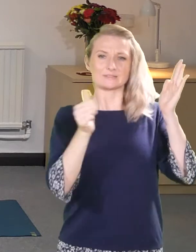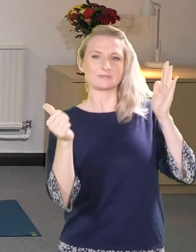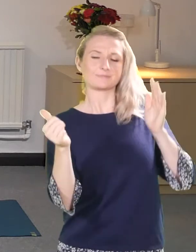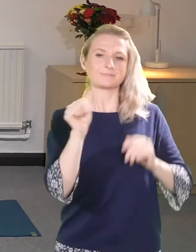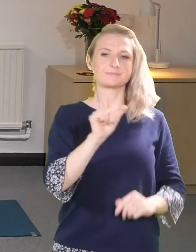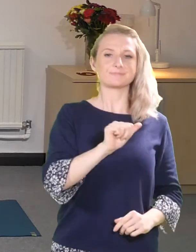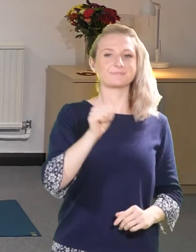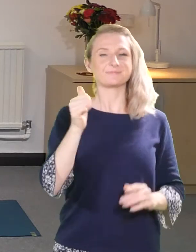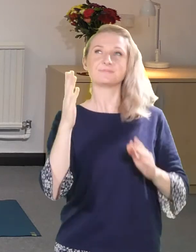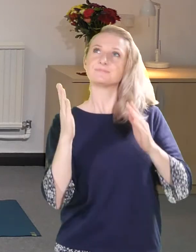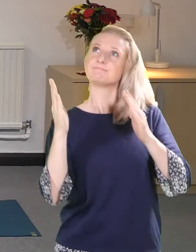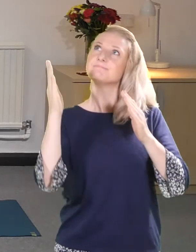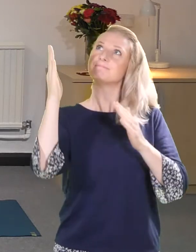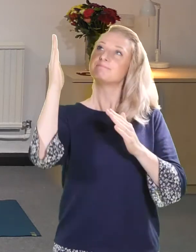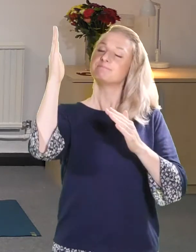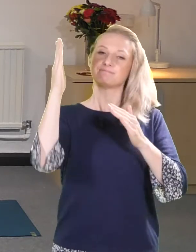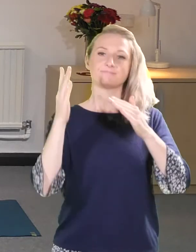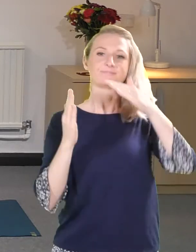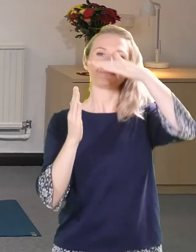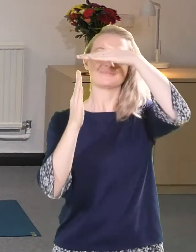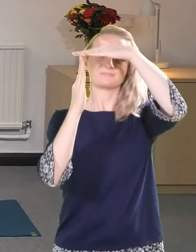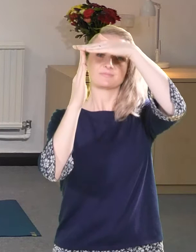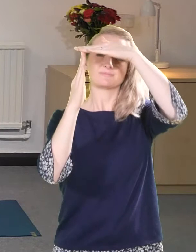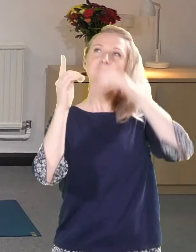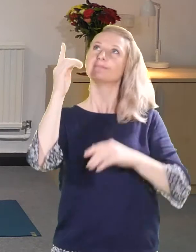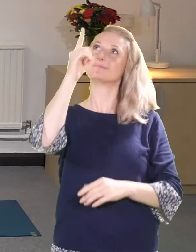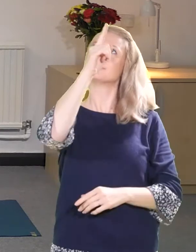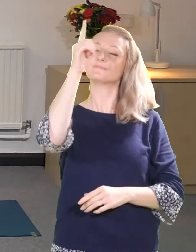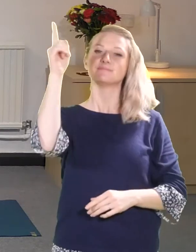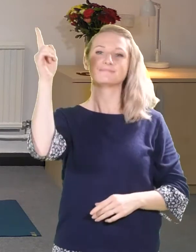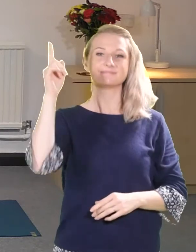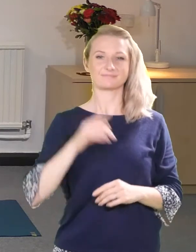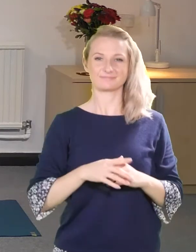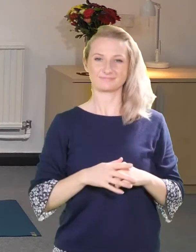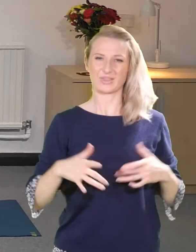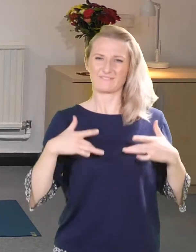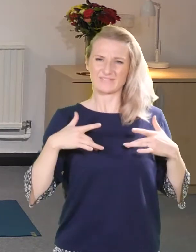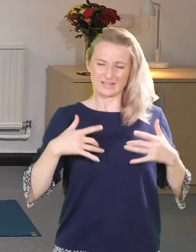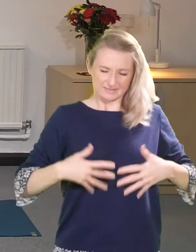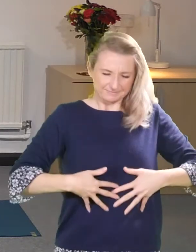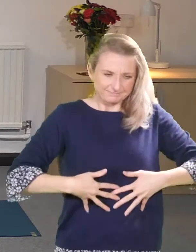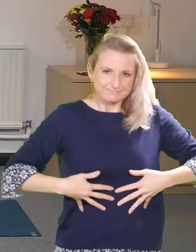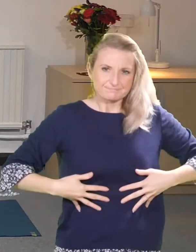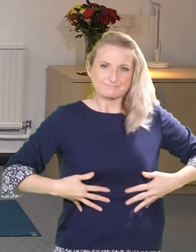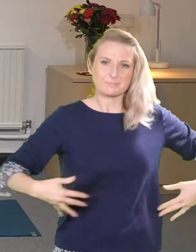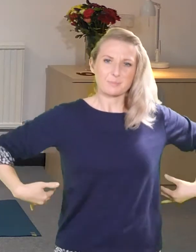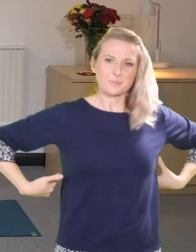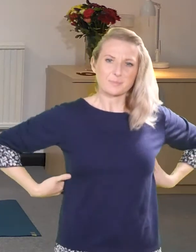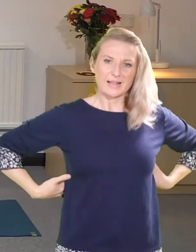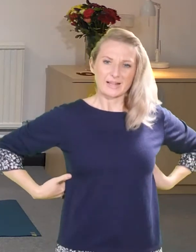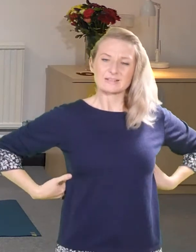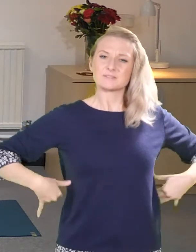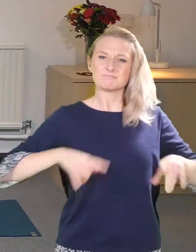ceiling. Feeling this stretch maybe in your back or in your belly or somewhere else.